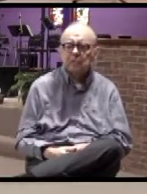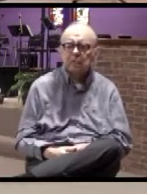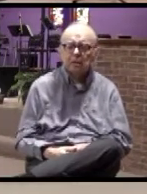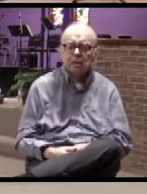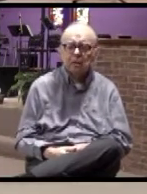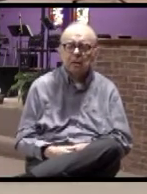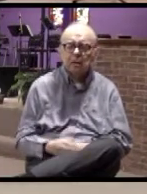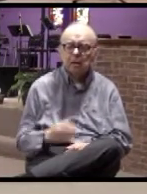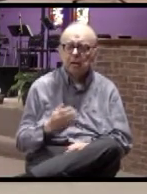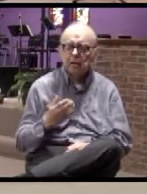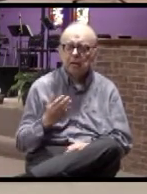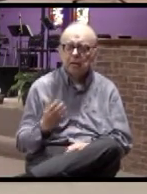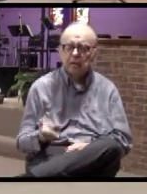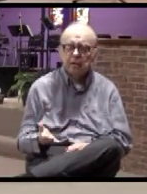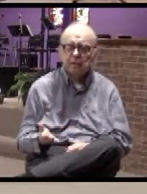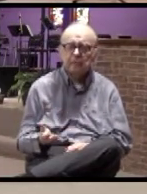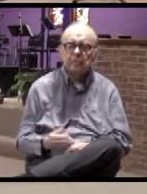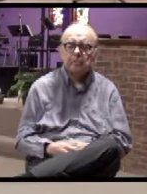here's the